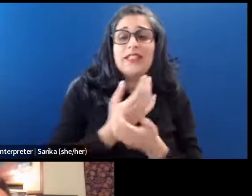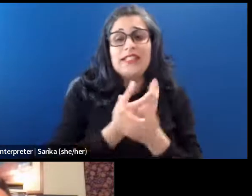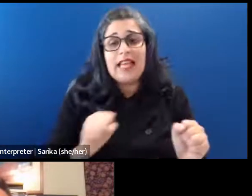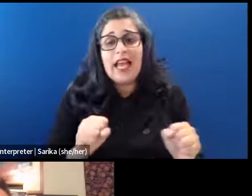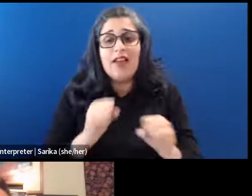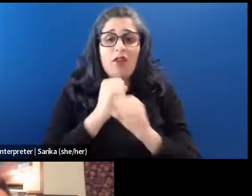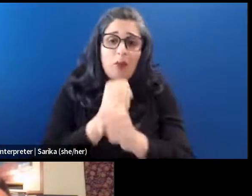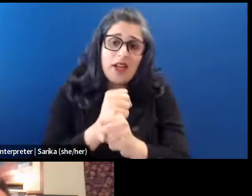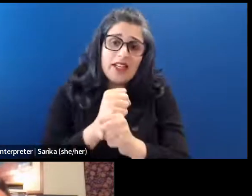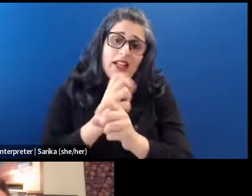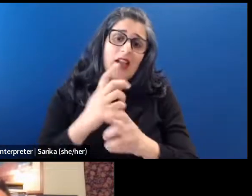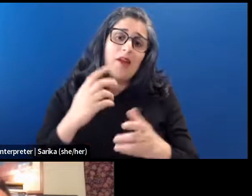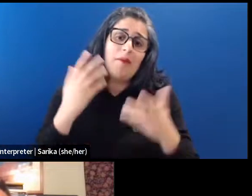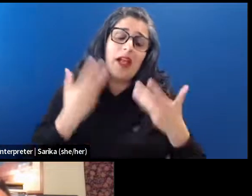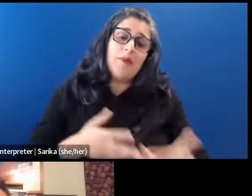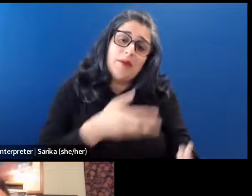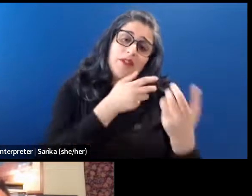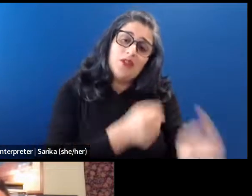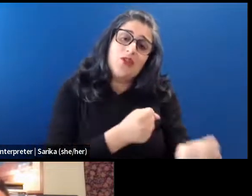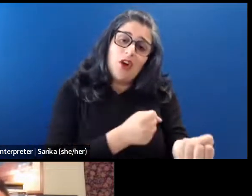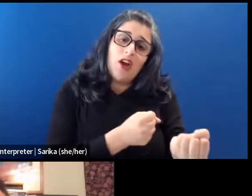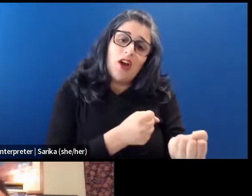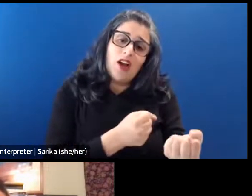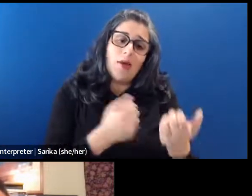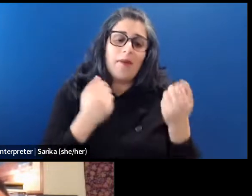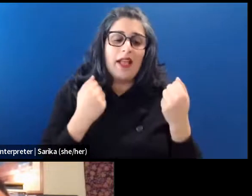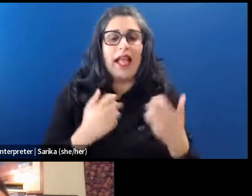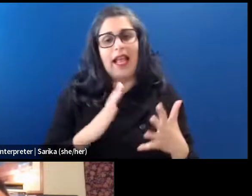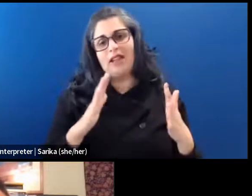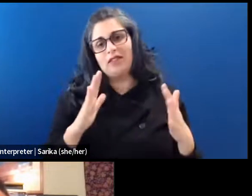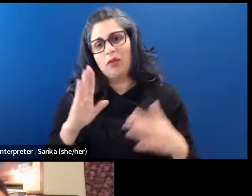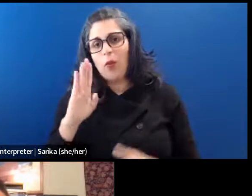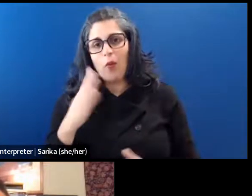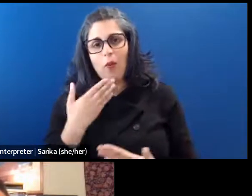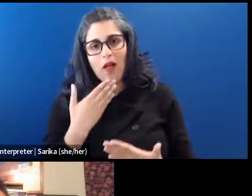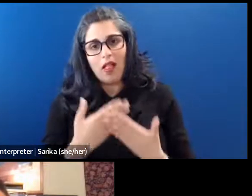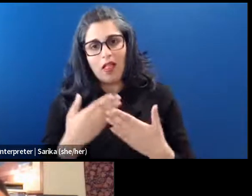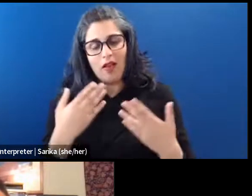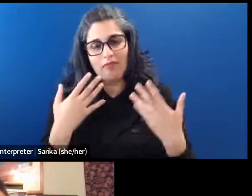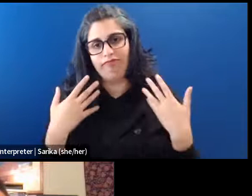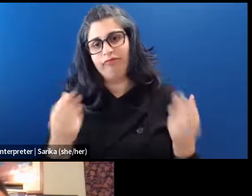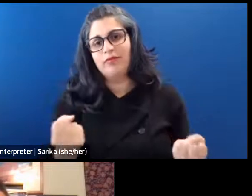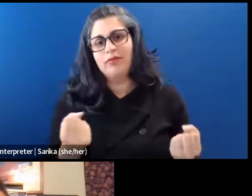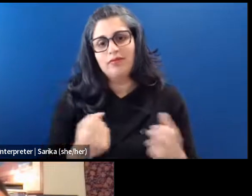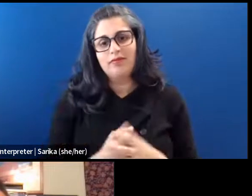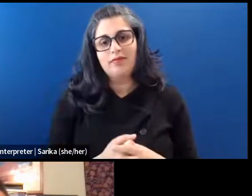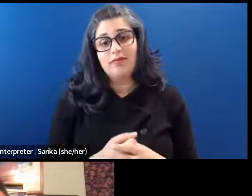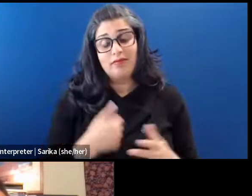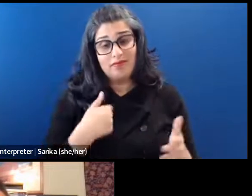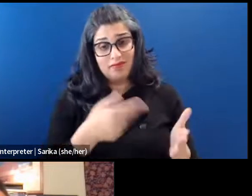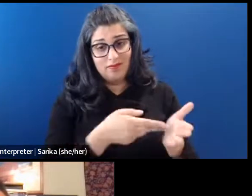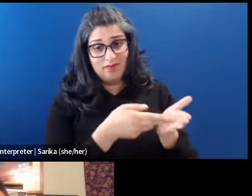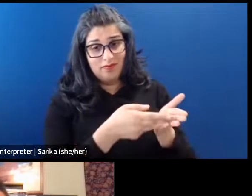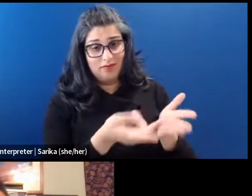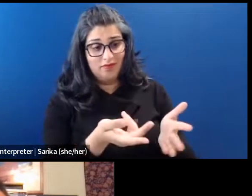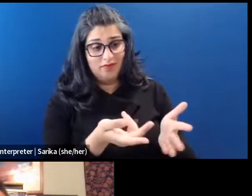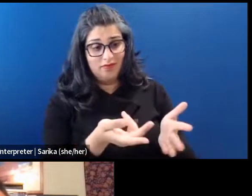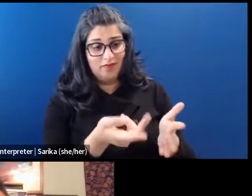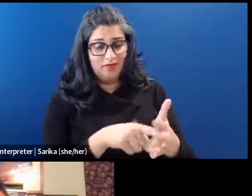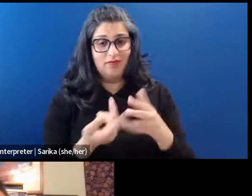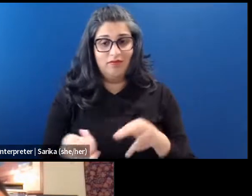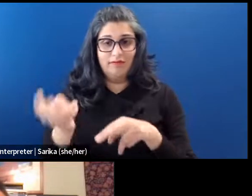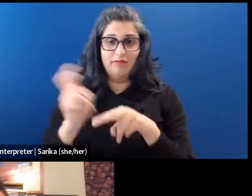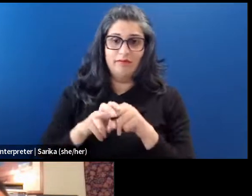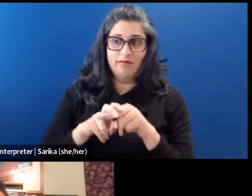know, may I be strong? May I have ease and well-being? And I will be honest and say, when I started sitting in